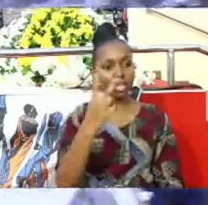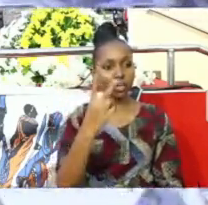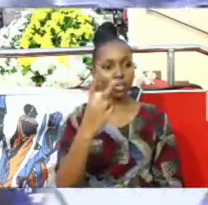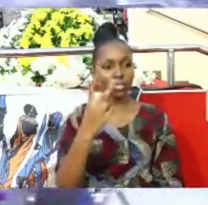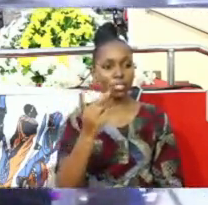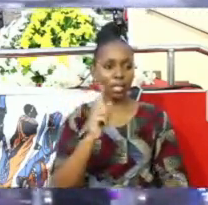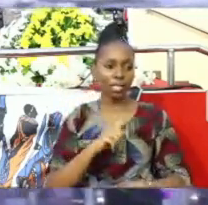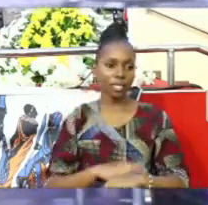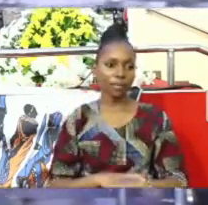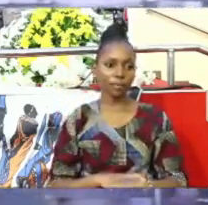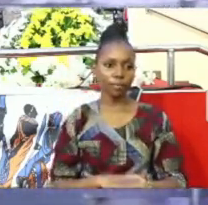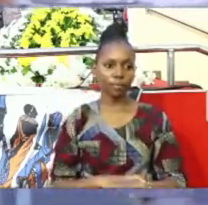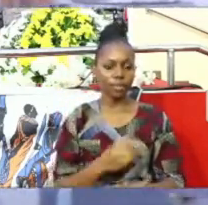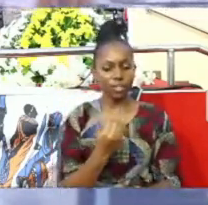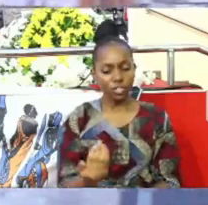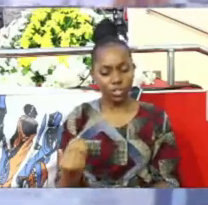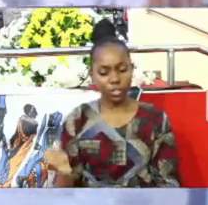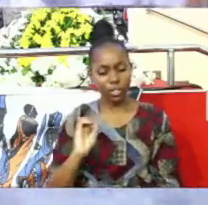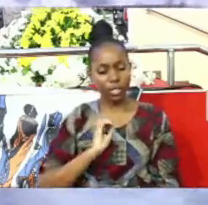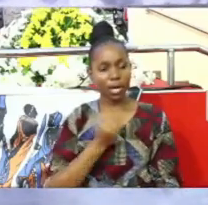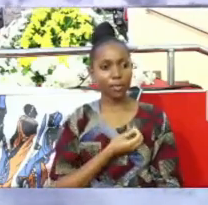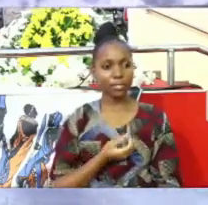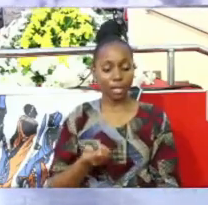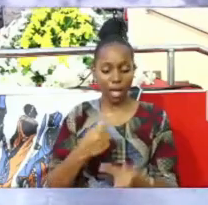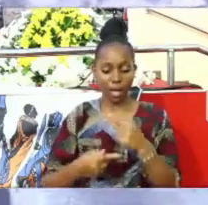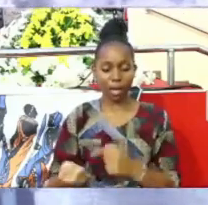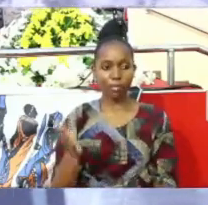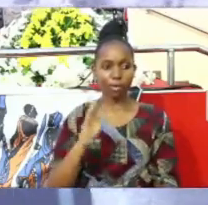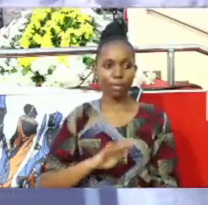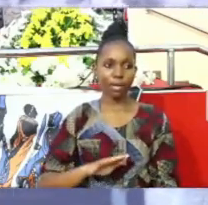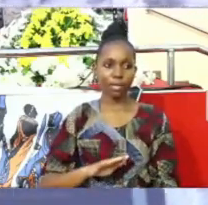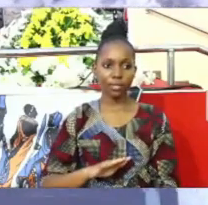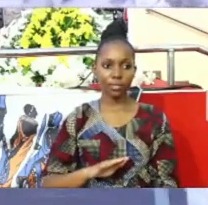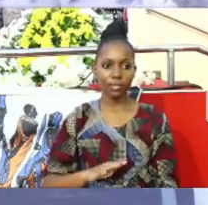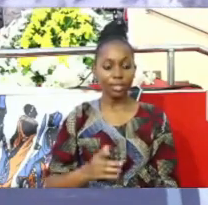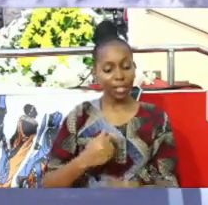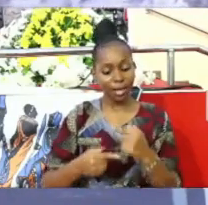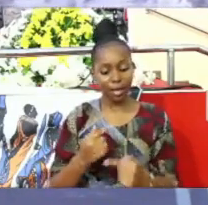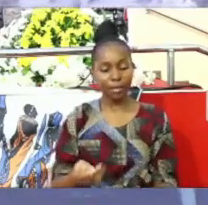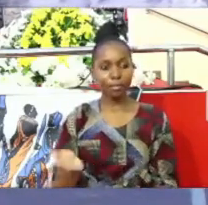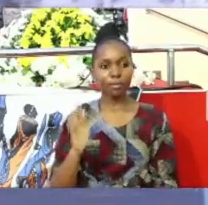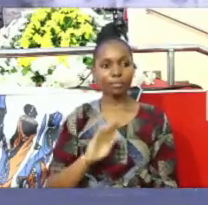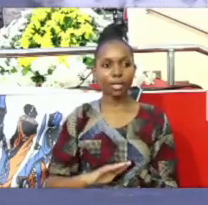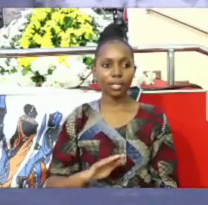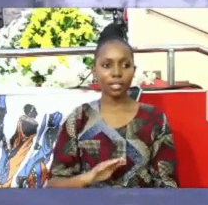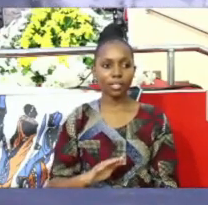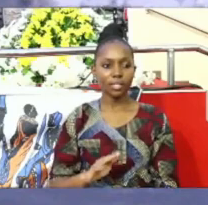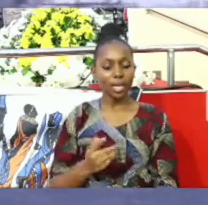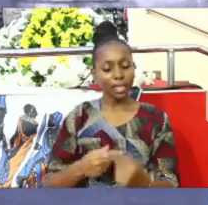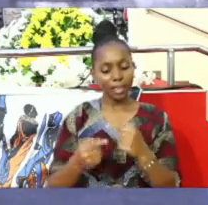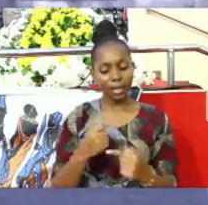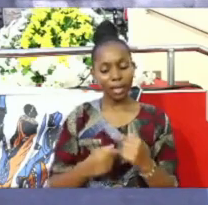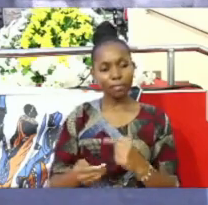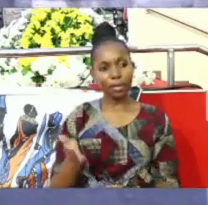nafasi ya pili. Our children, watoto wetu, are coming back. Wanakuja. I'm saying they are coming back. Wanarudi. They are coming back.